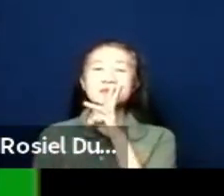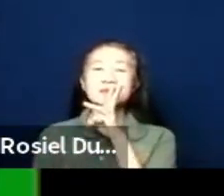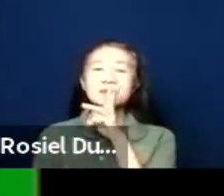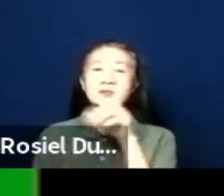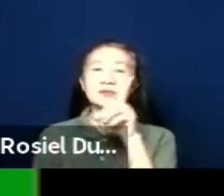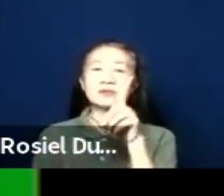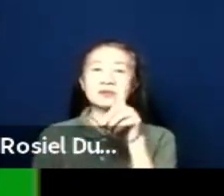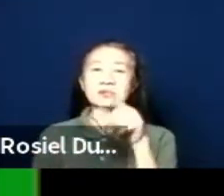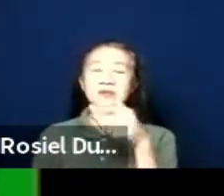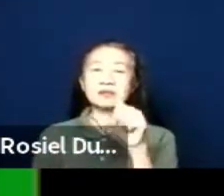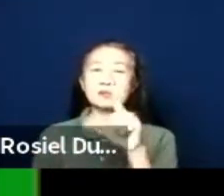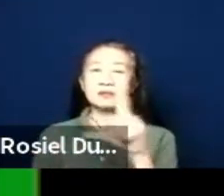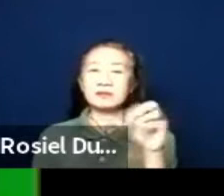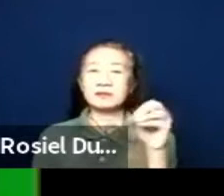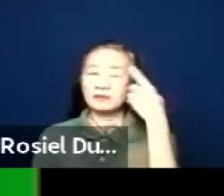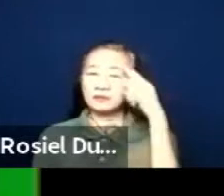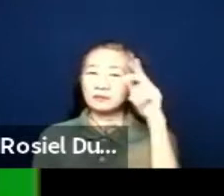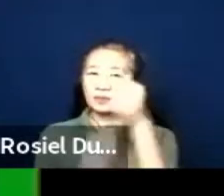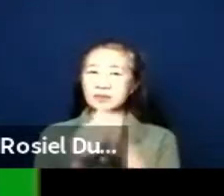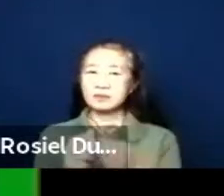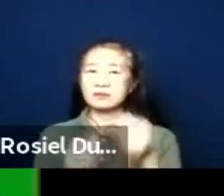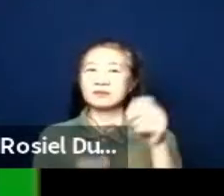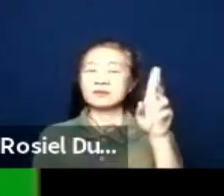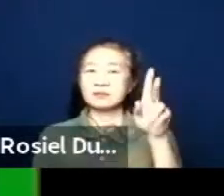per person per day for several days,